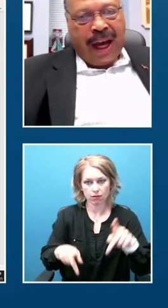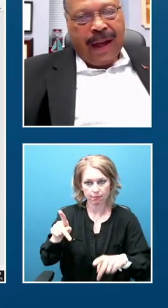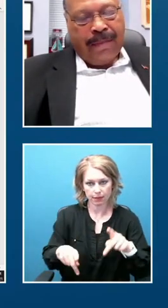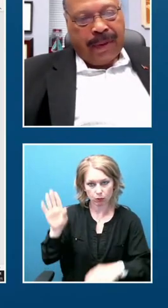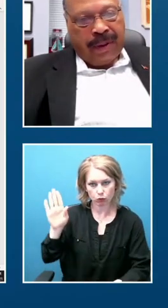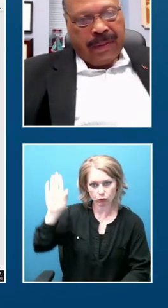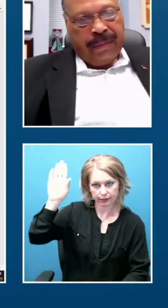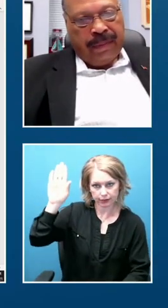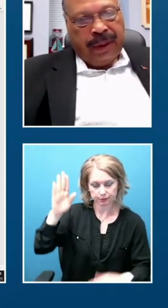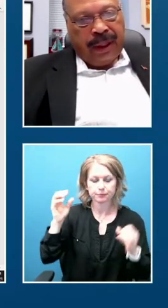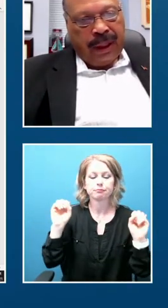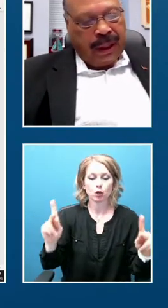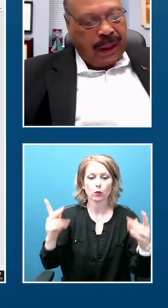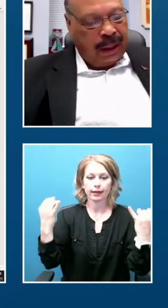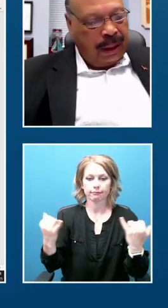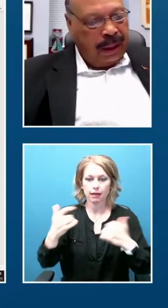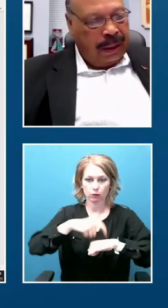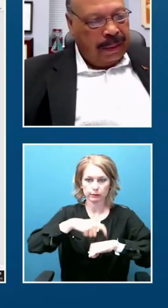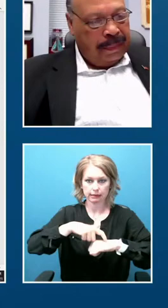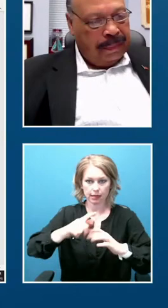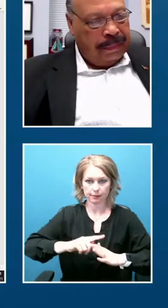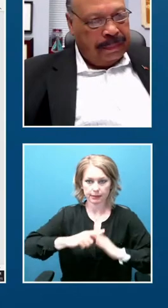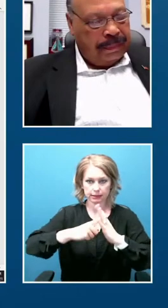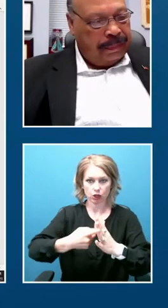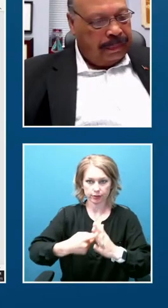the time.